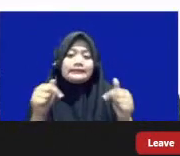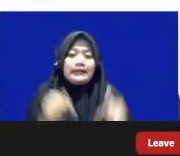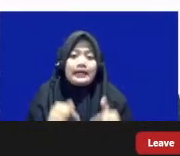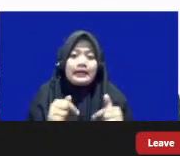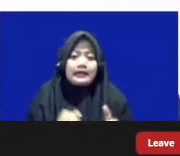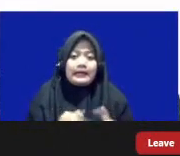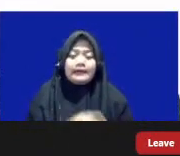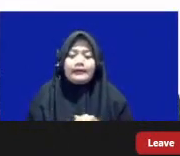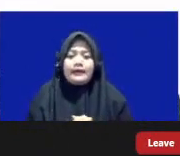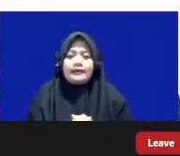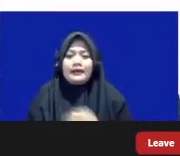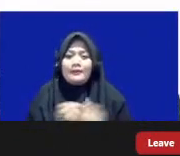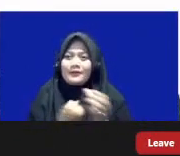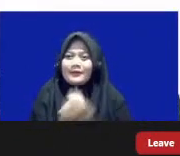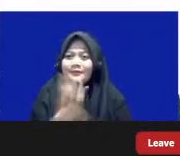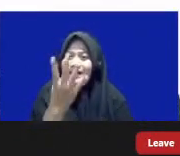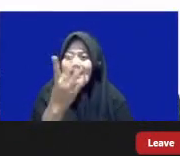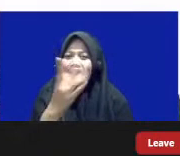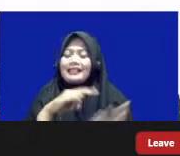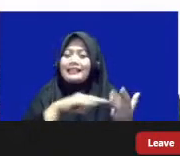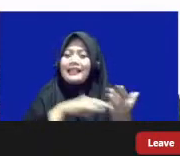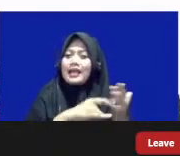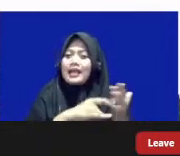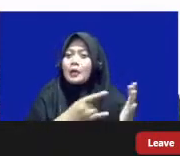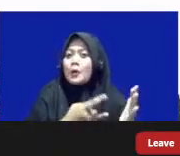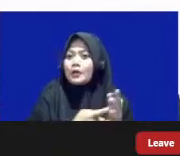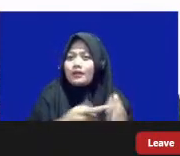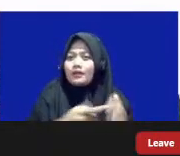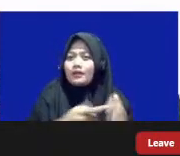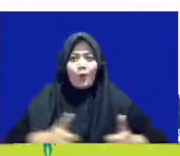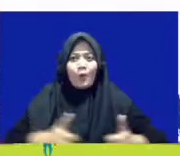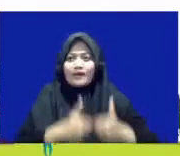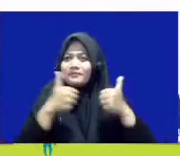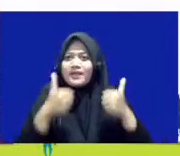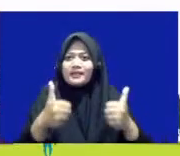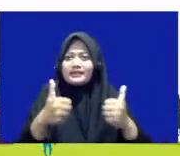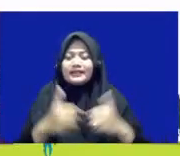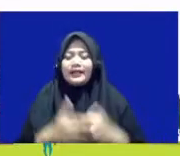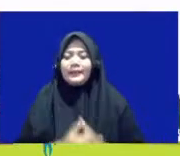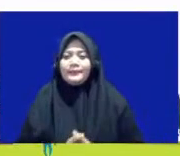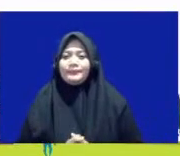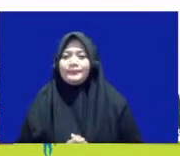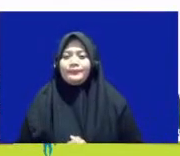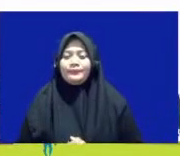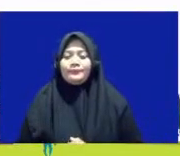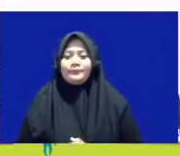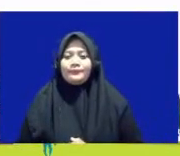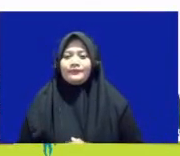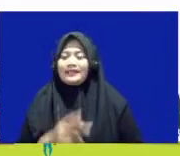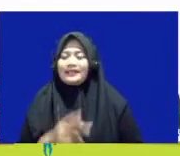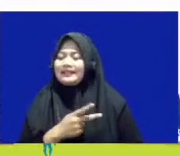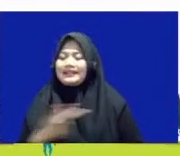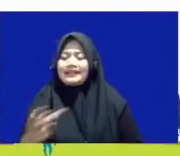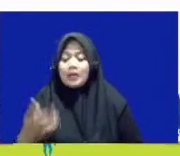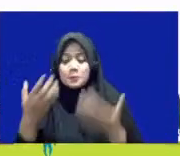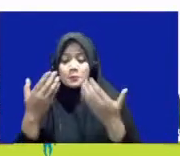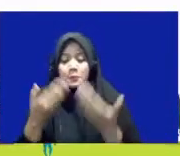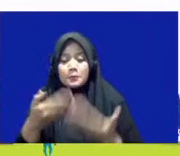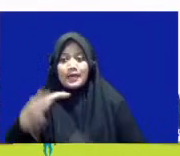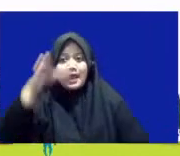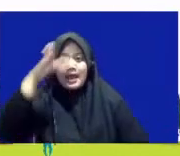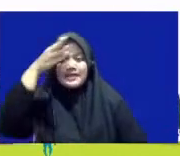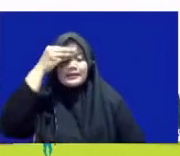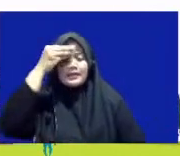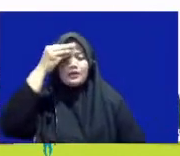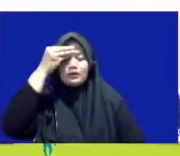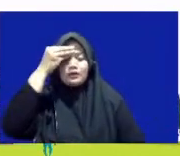predict or forecast most of the hazards with a decent lead time. So we should